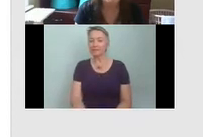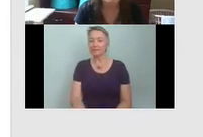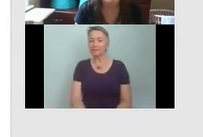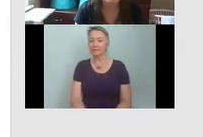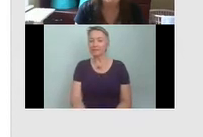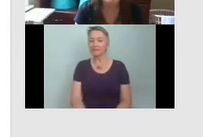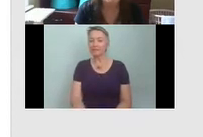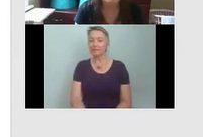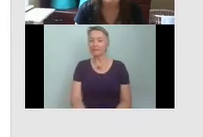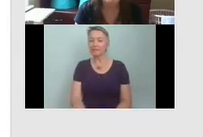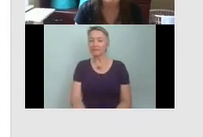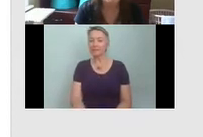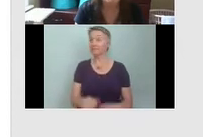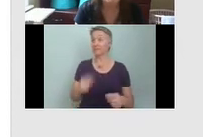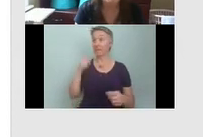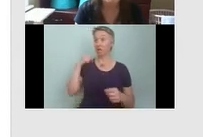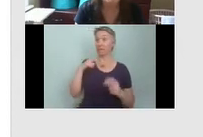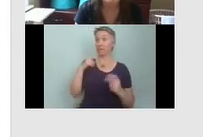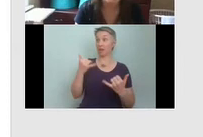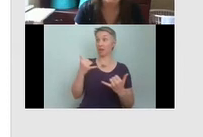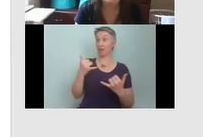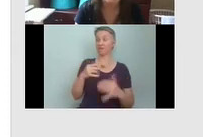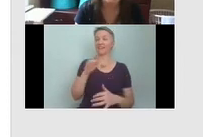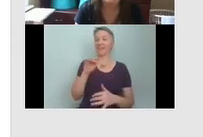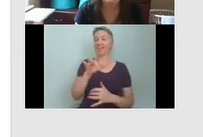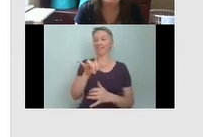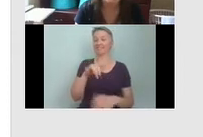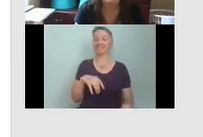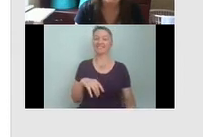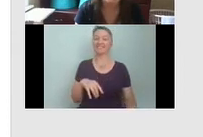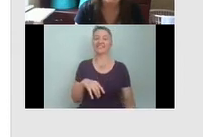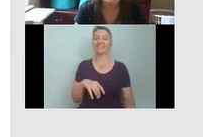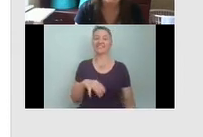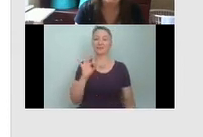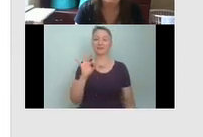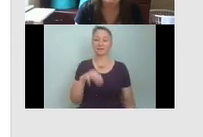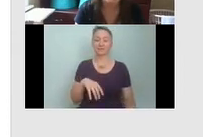Can you hear me now? Yes, there you are. All right.